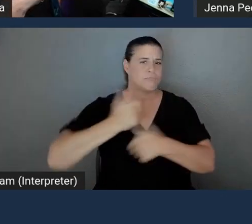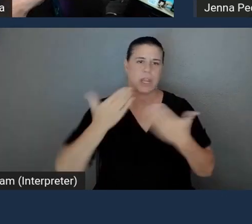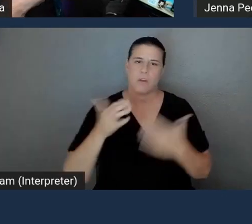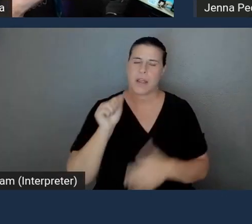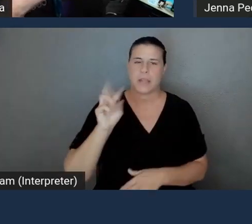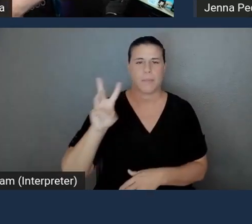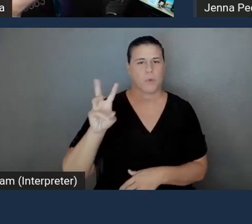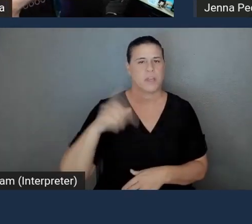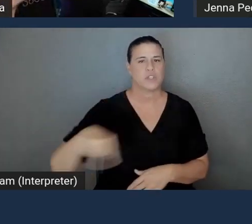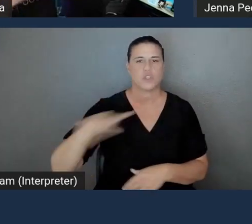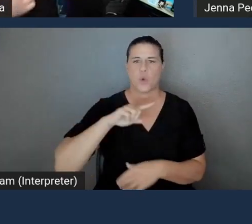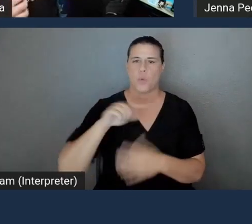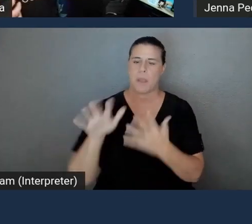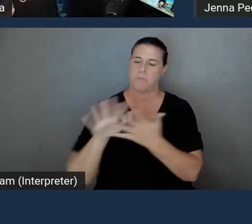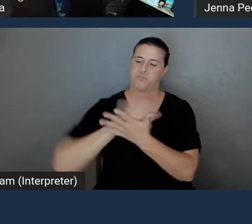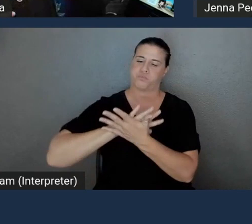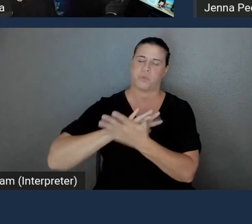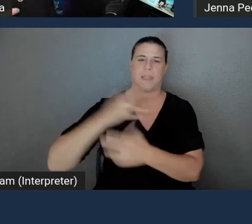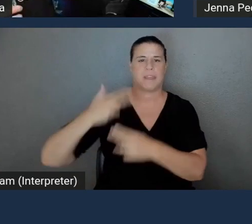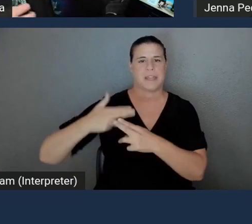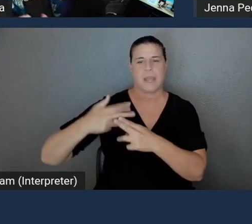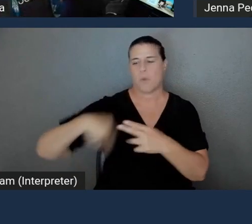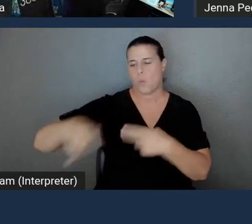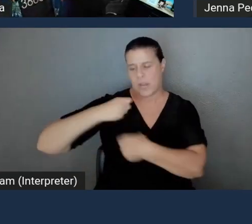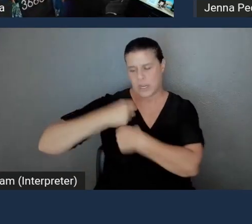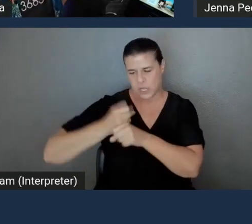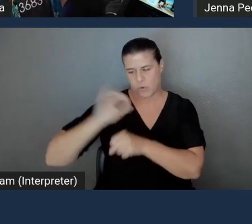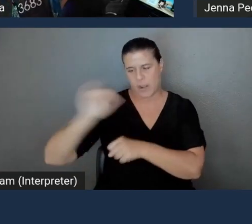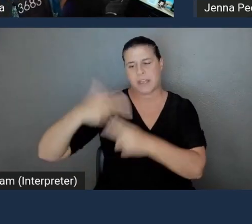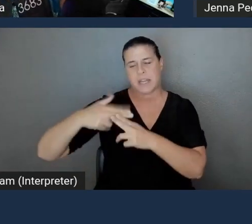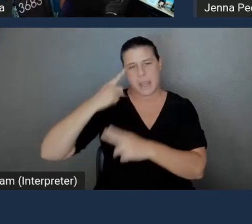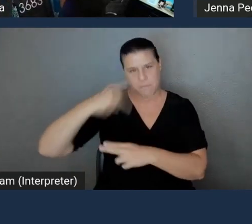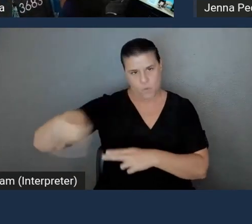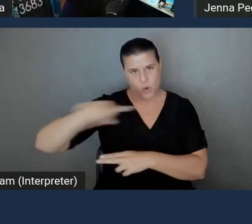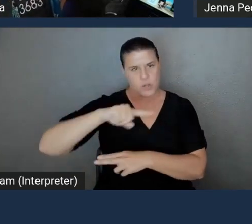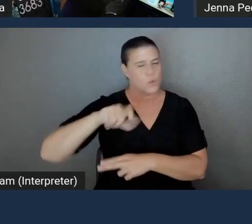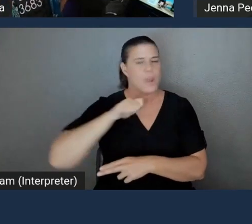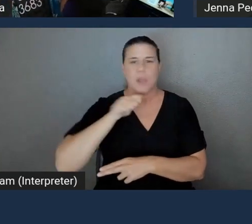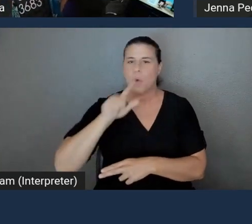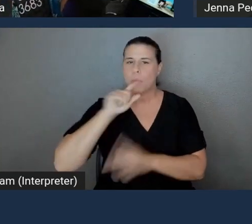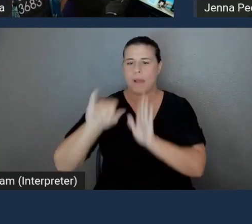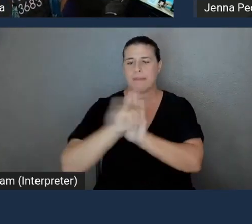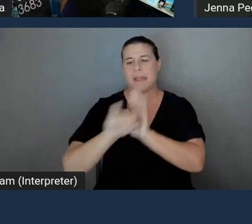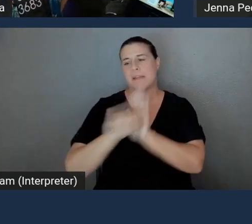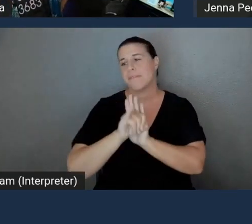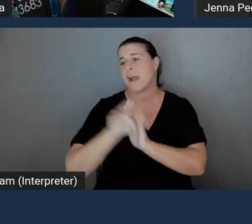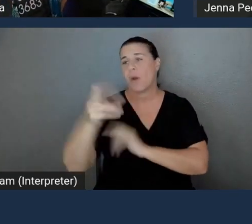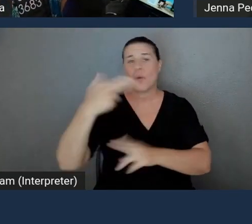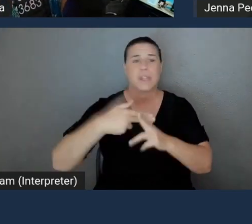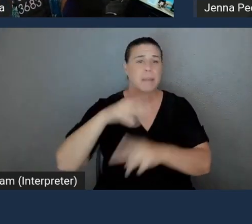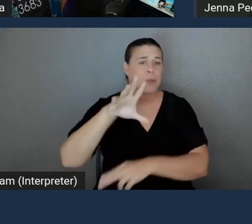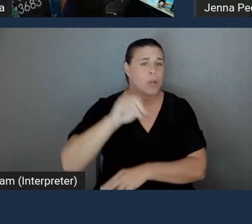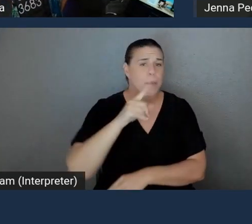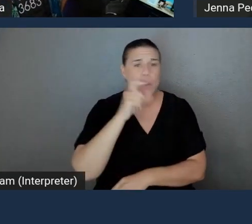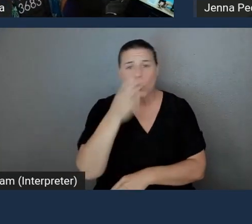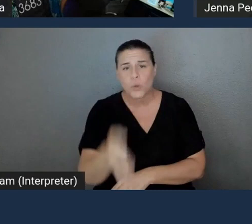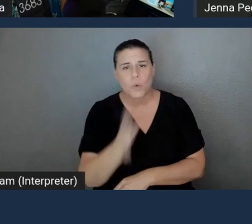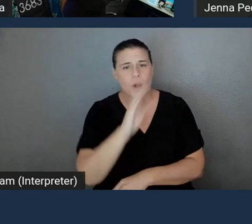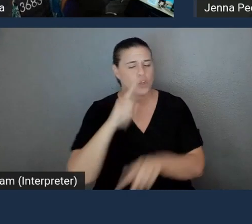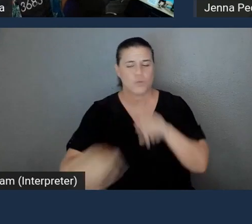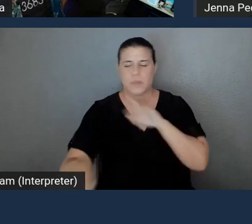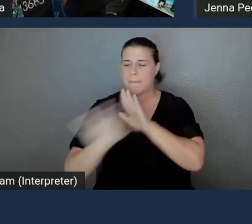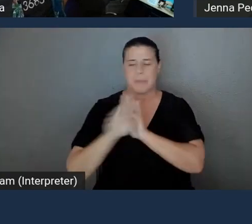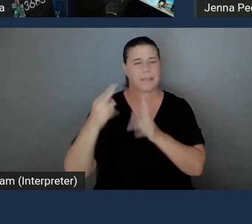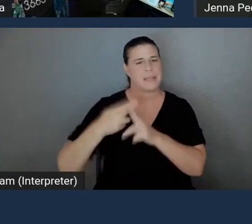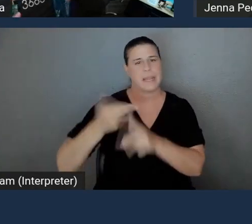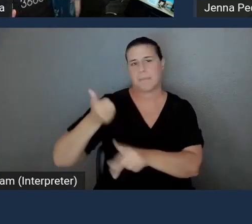So we obfuscate that endpoint name. We generate that for you. So it's not going to identify your company in it. You can't choose the name